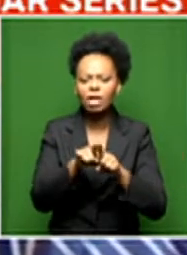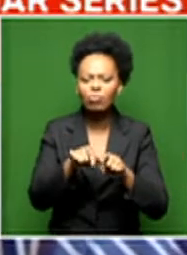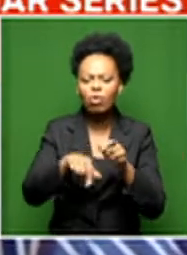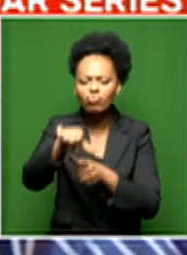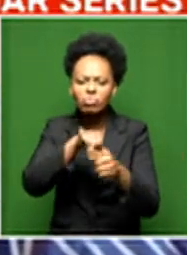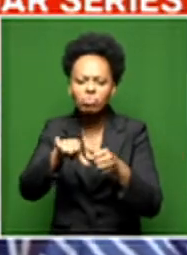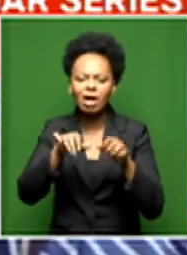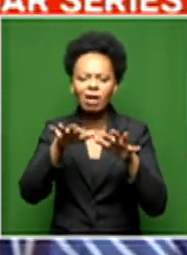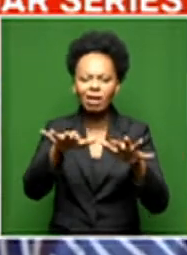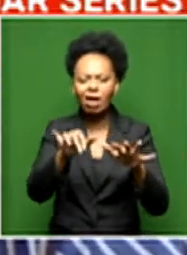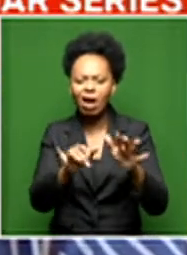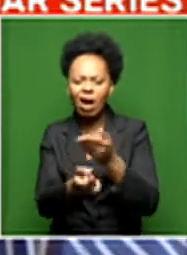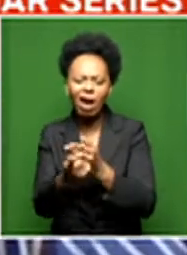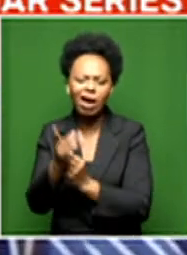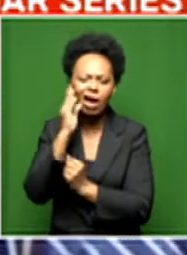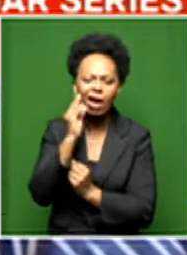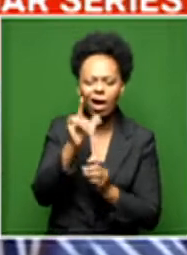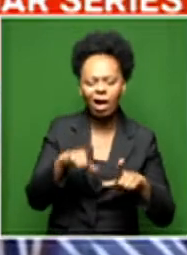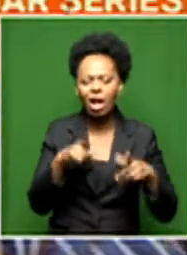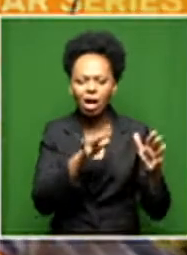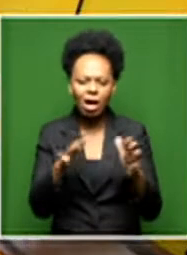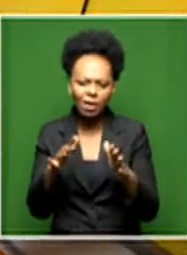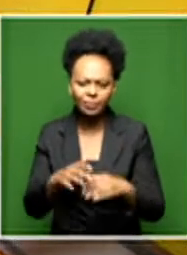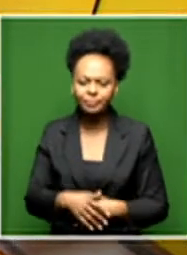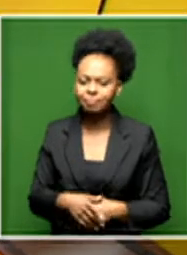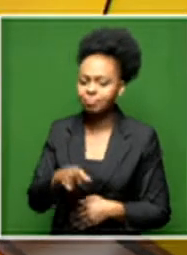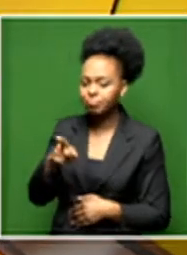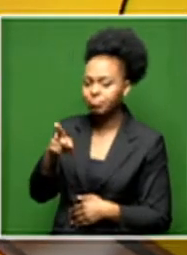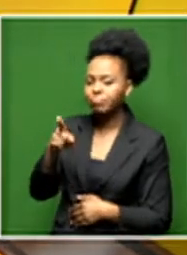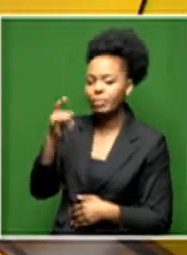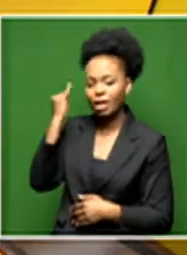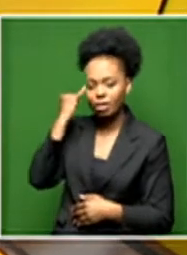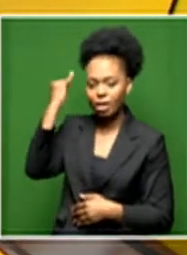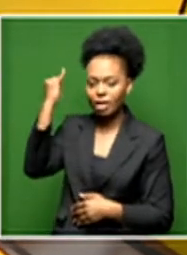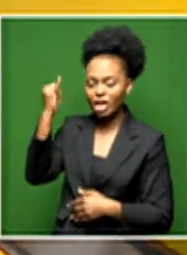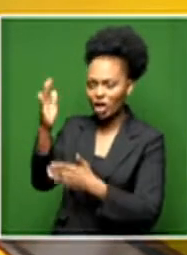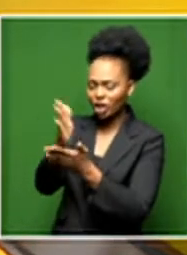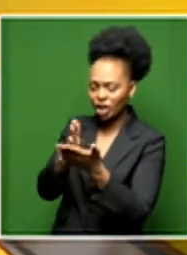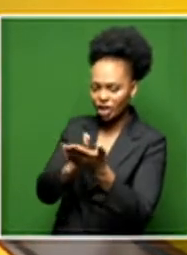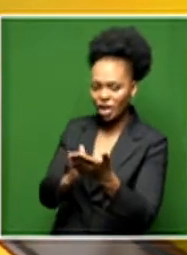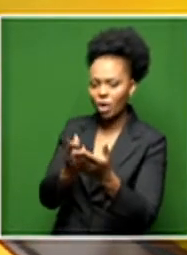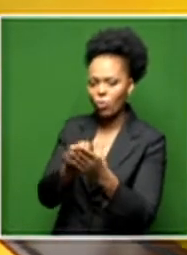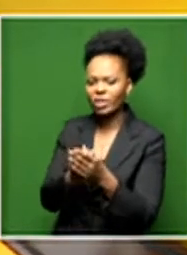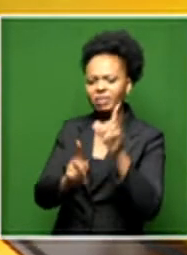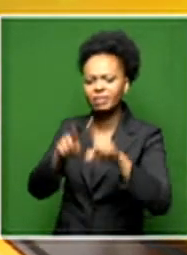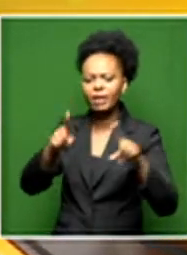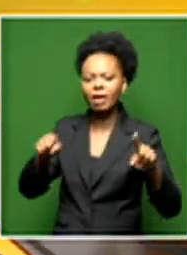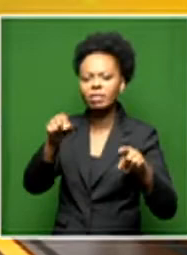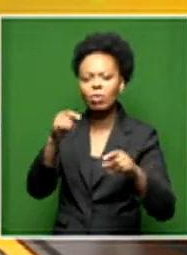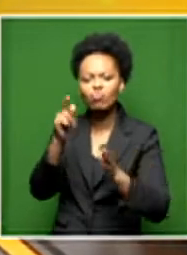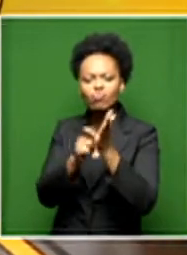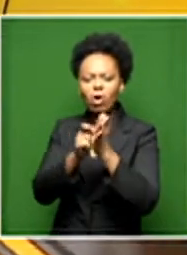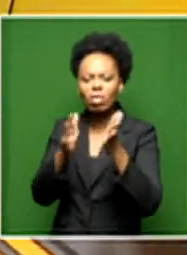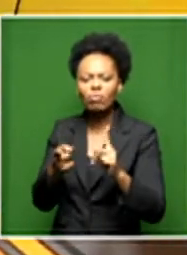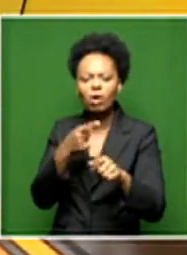any society. And I suppose that sharing ideas with various authors from all over the world is the cornerstone of